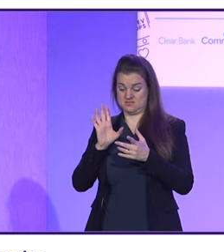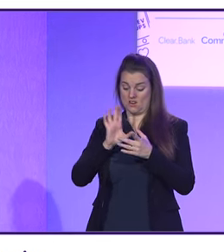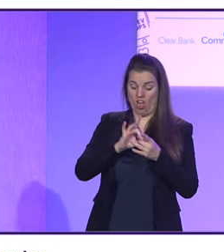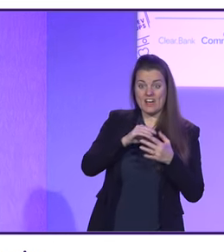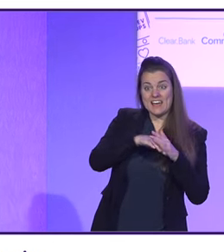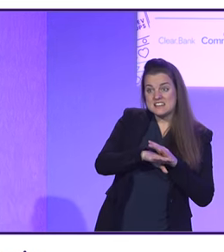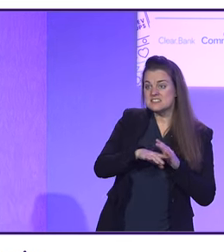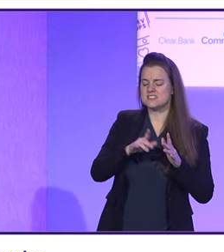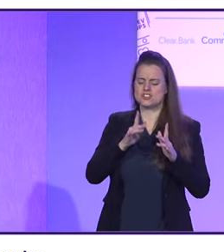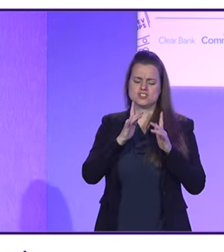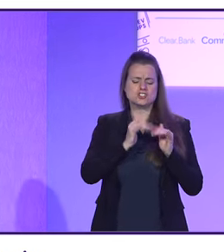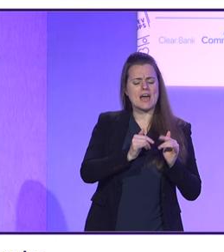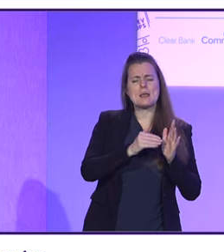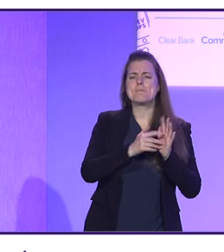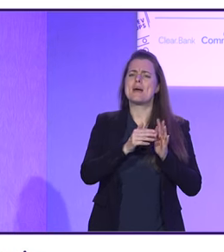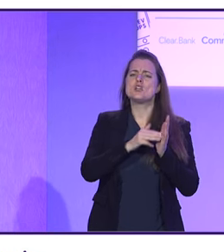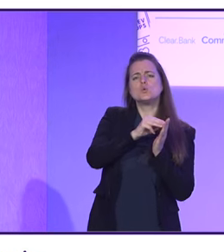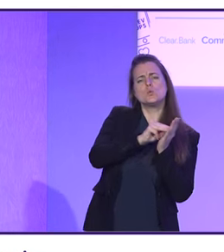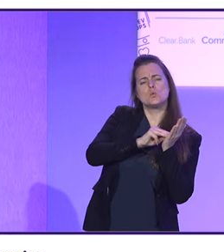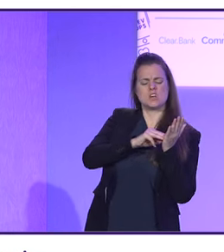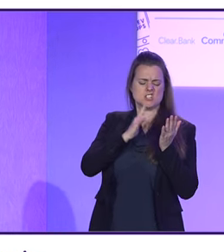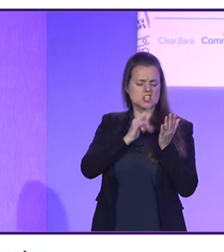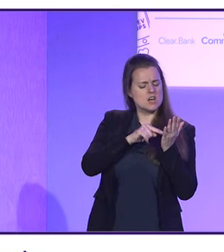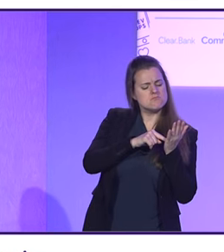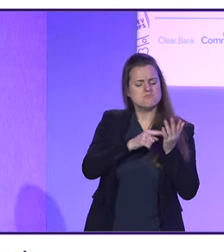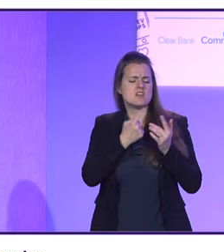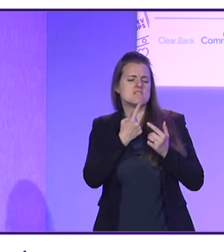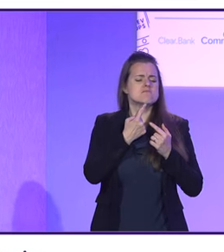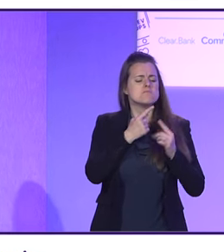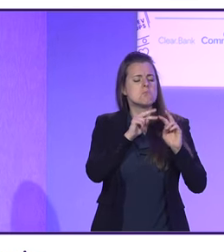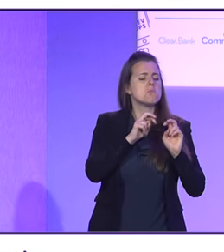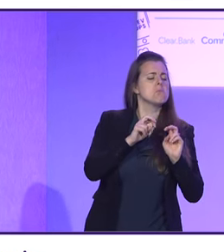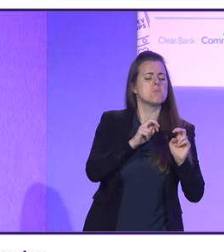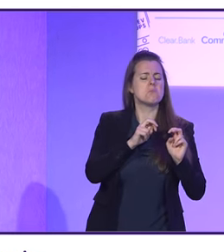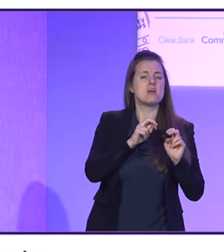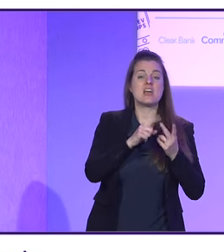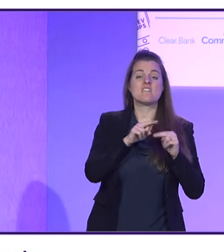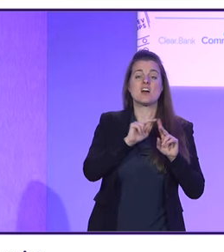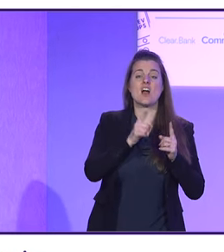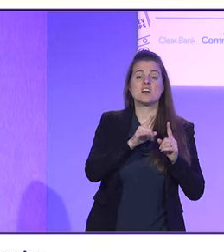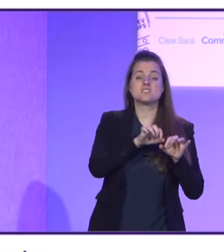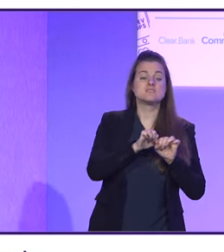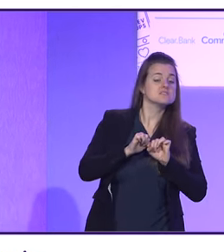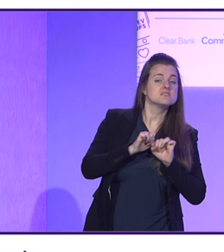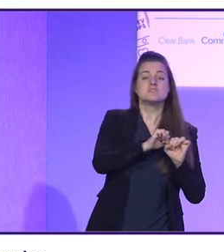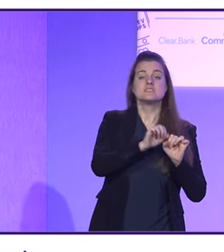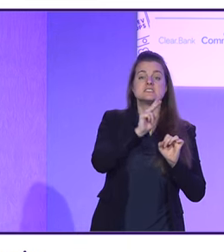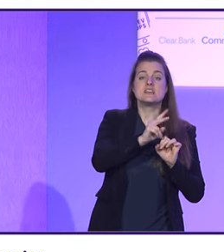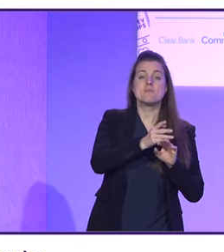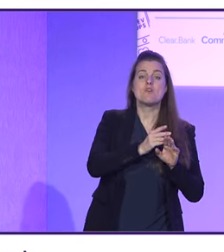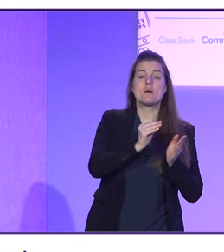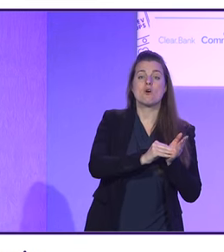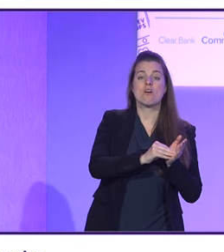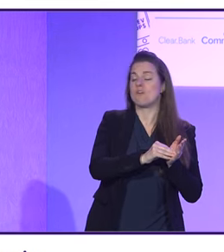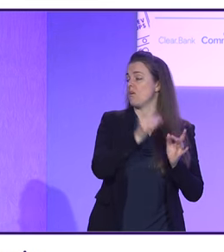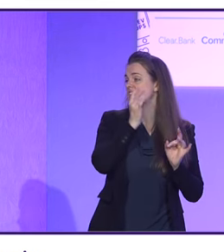my context, and select them. Think of this like the App Store on your phone or anything else. Once I've selected something, I better